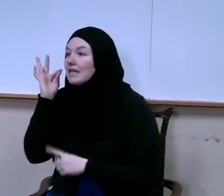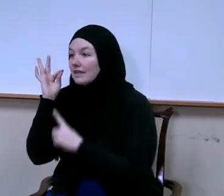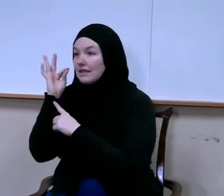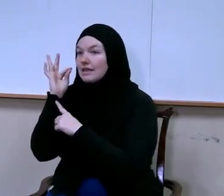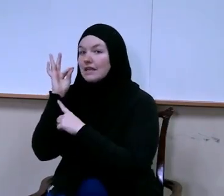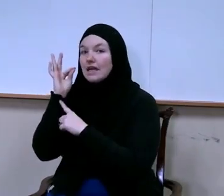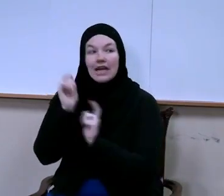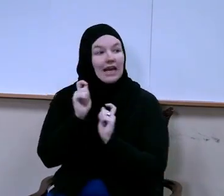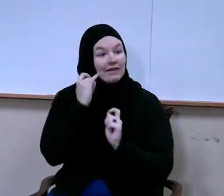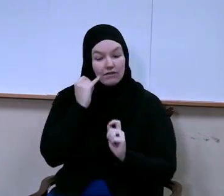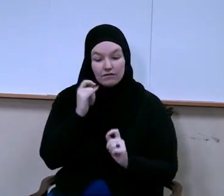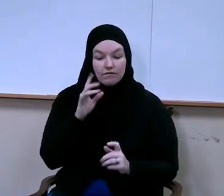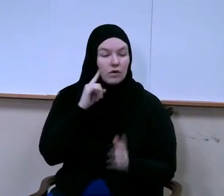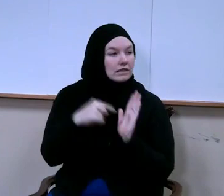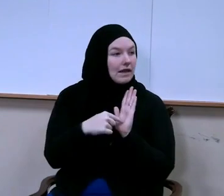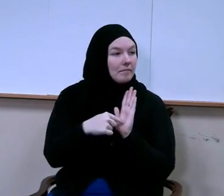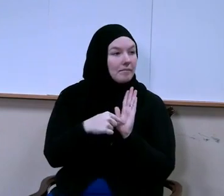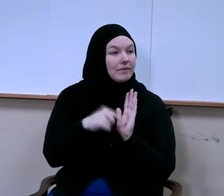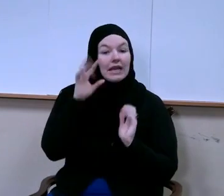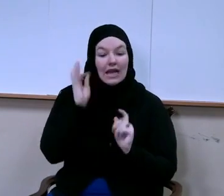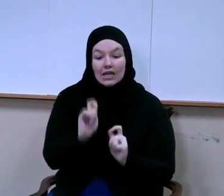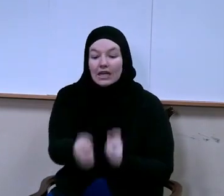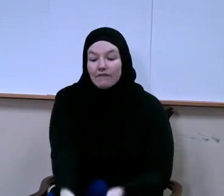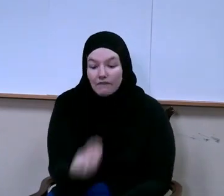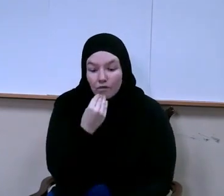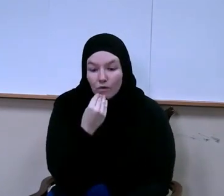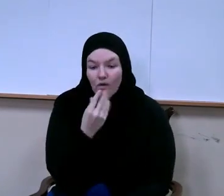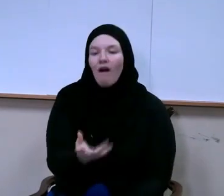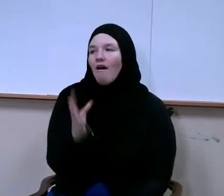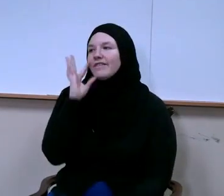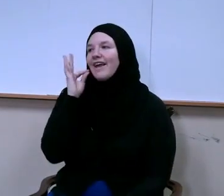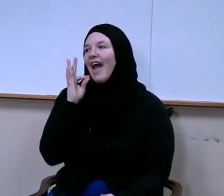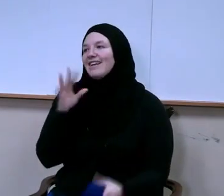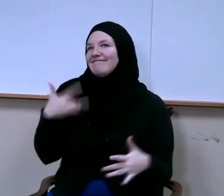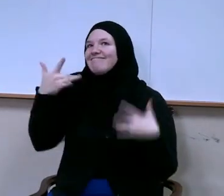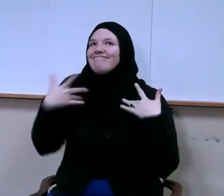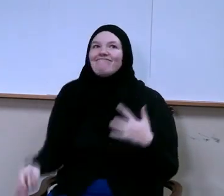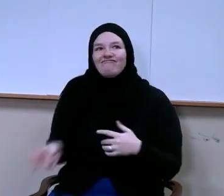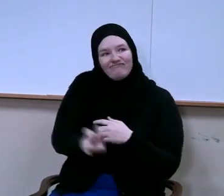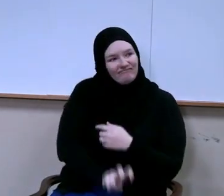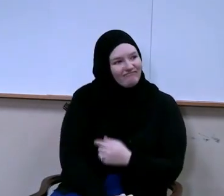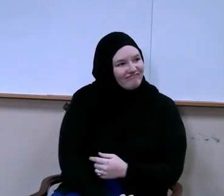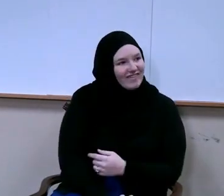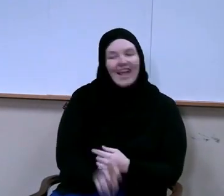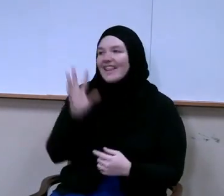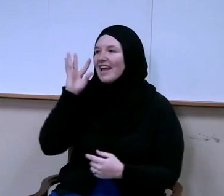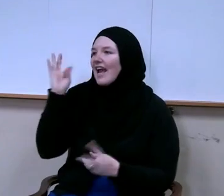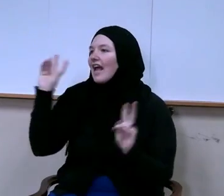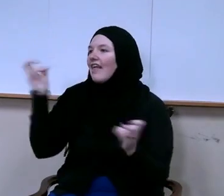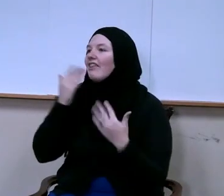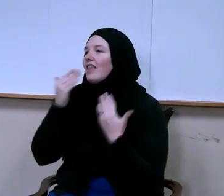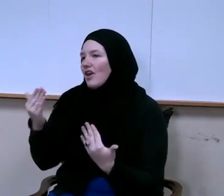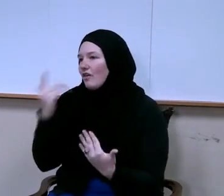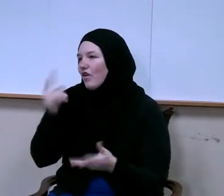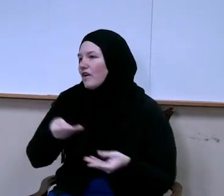cat, when you give it food, it jumps on your lap, it rubs against you by way of thanking you